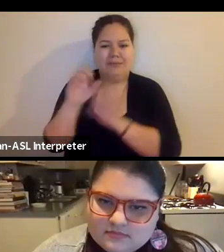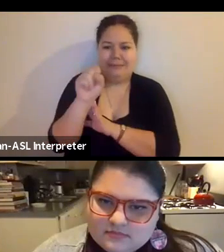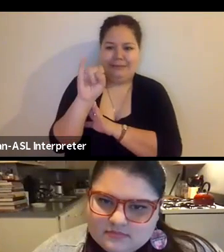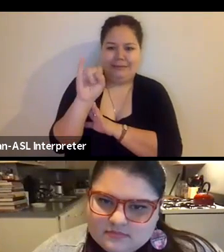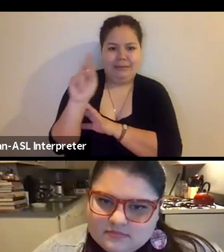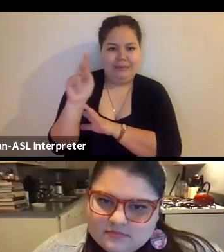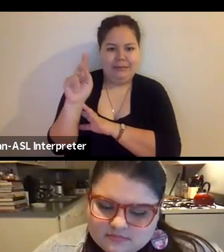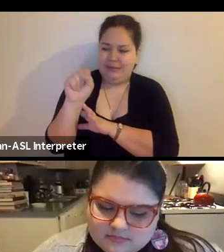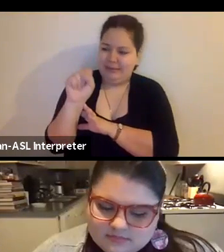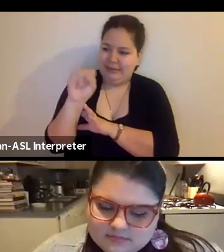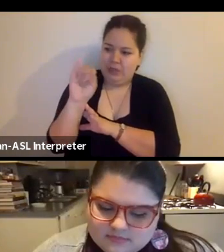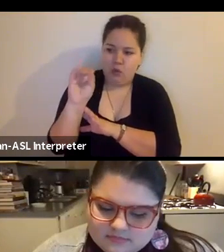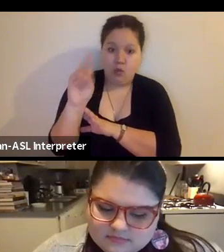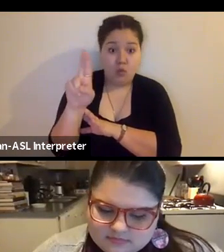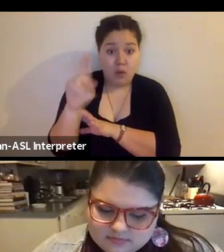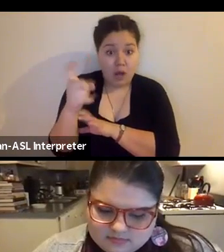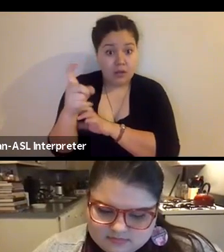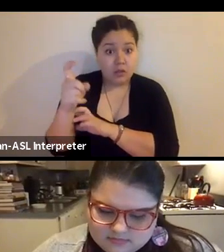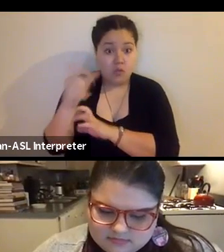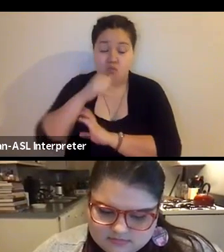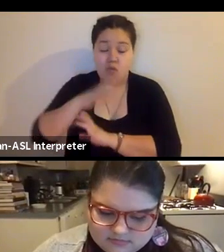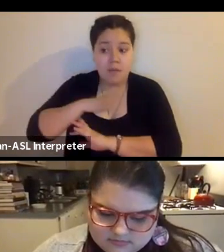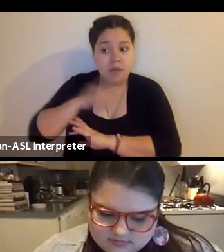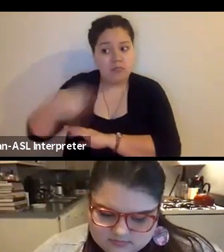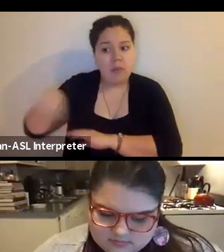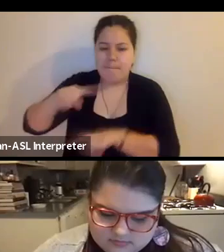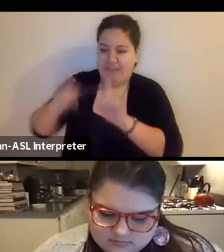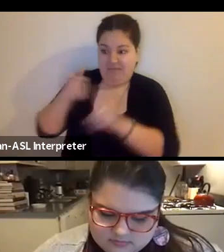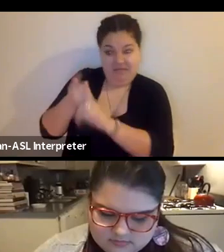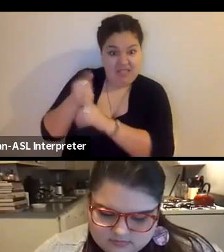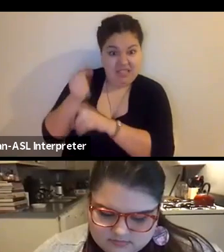gifted to us as we took it onto different territories.